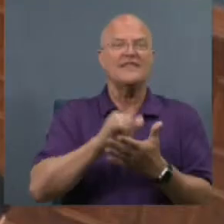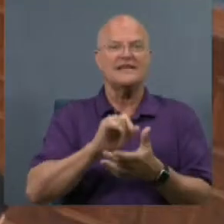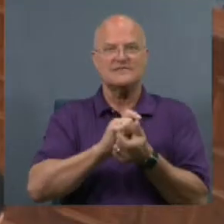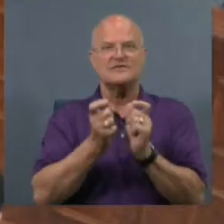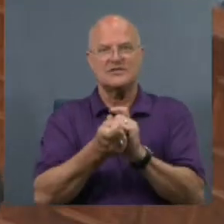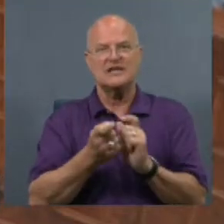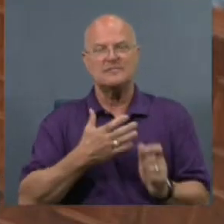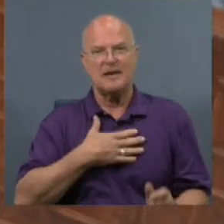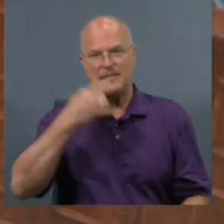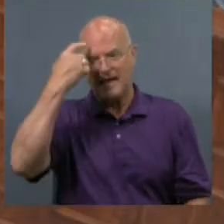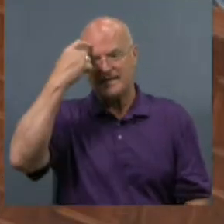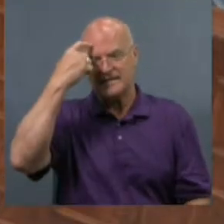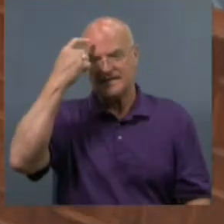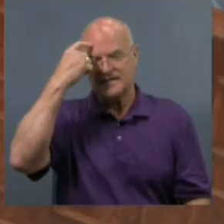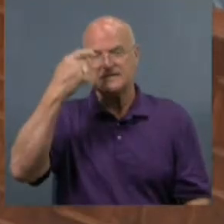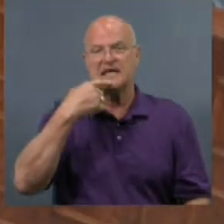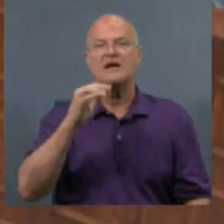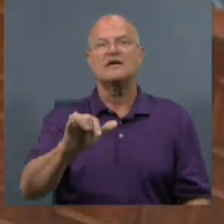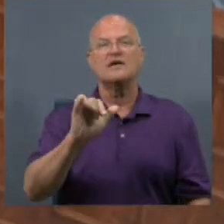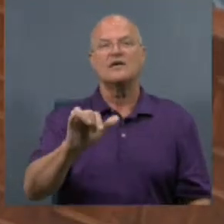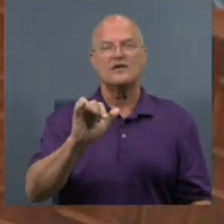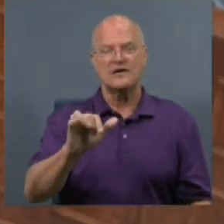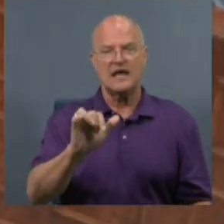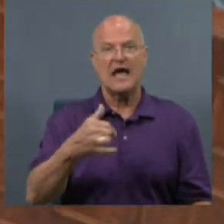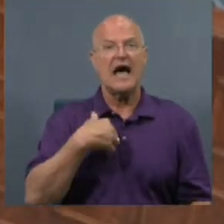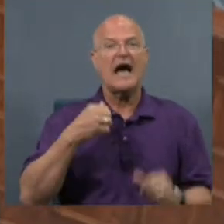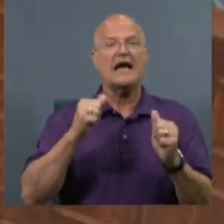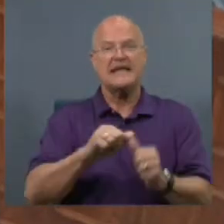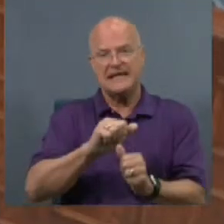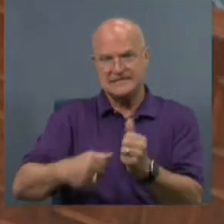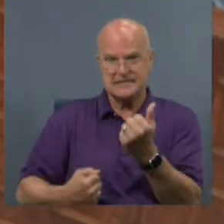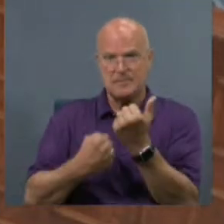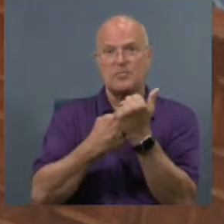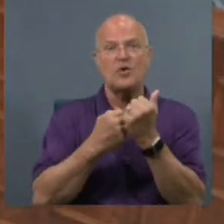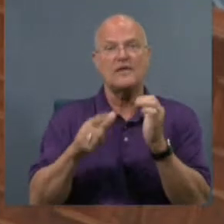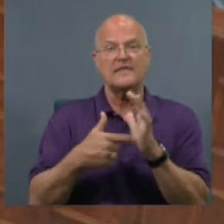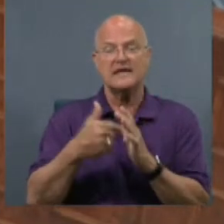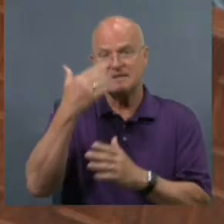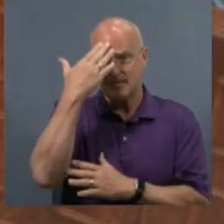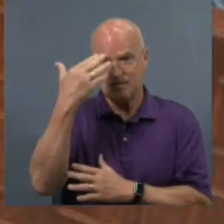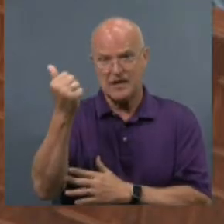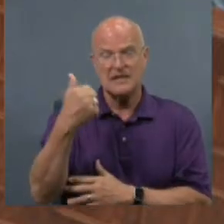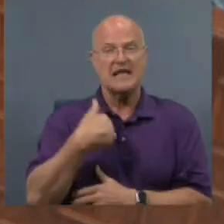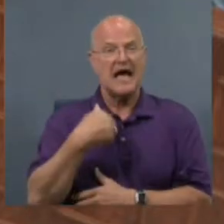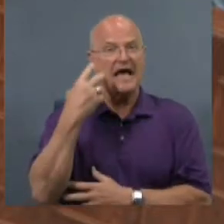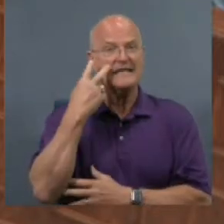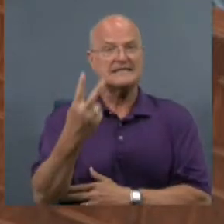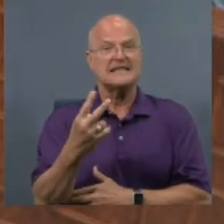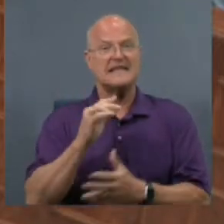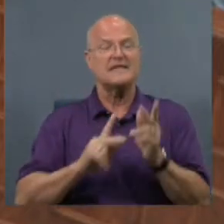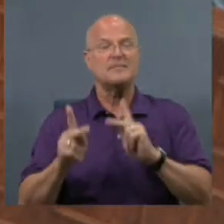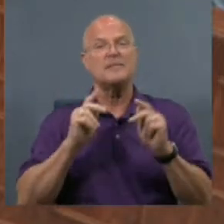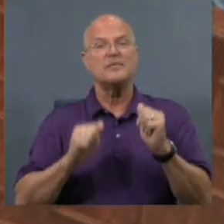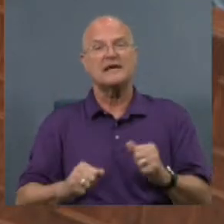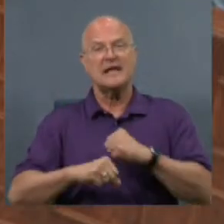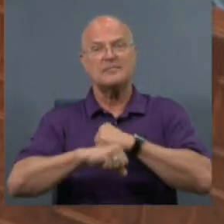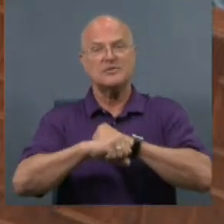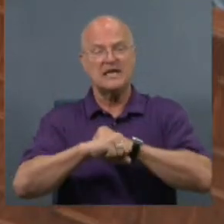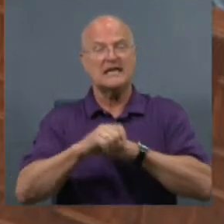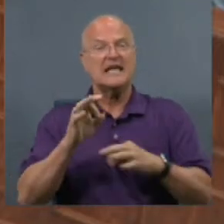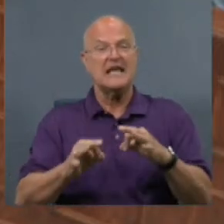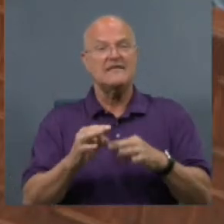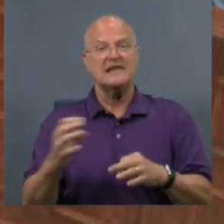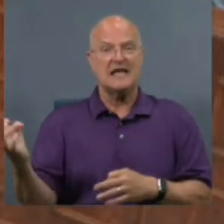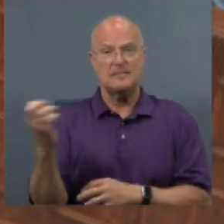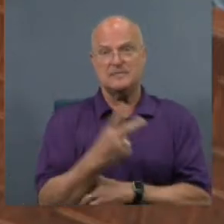change my mind and say, oh, okay, I can get behind this because I see that the people can protect it. And if it ever